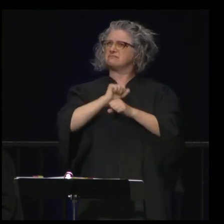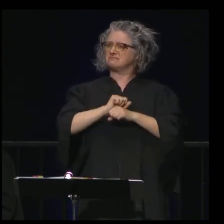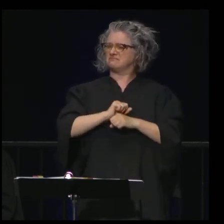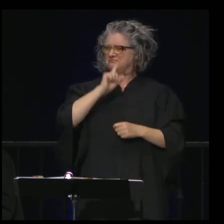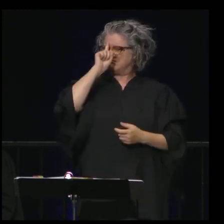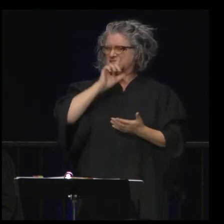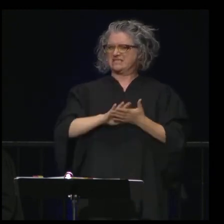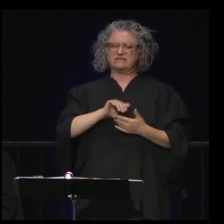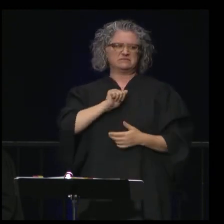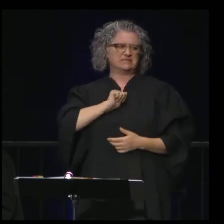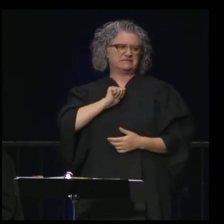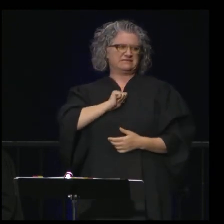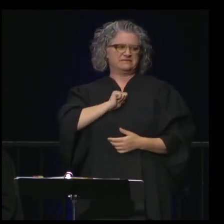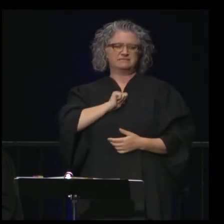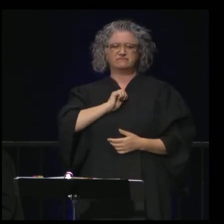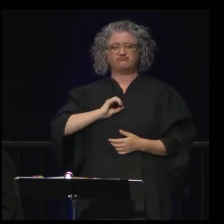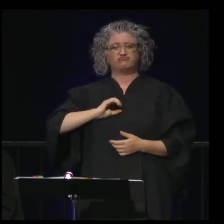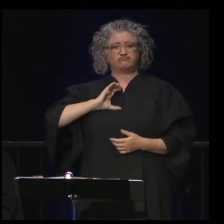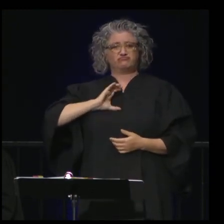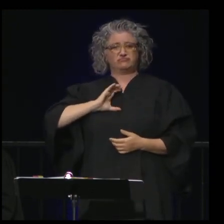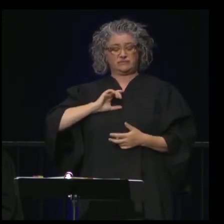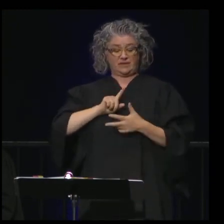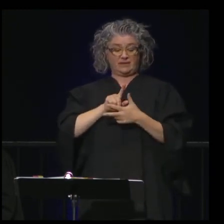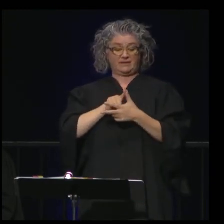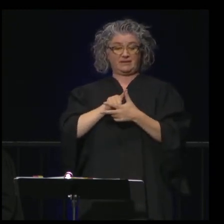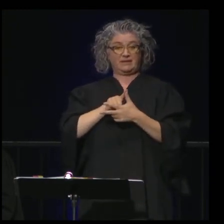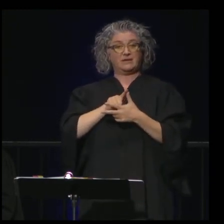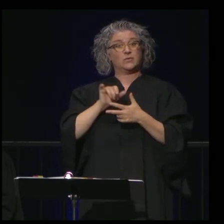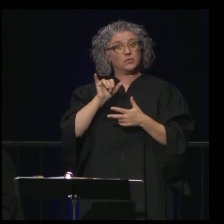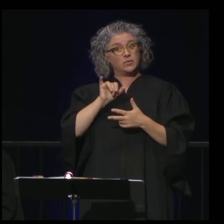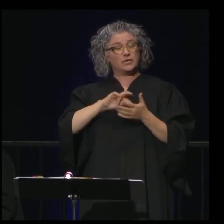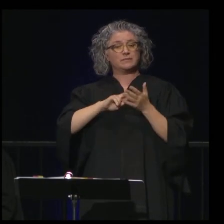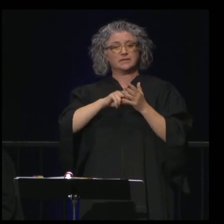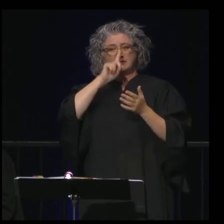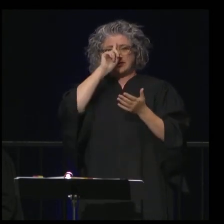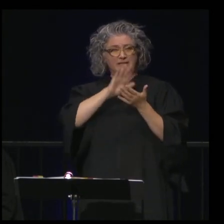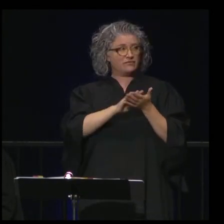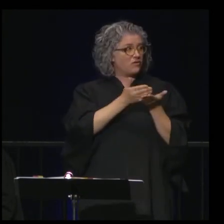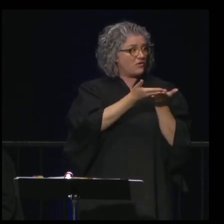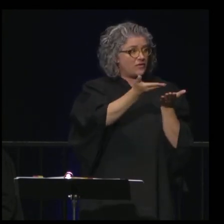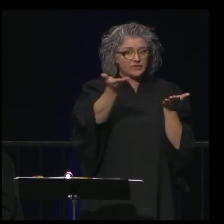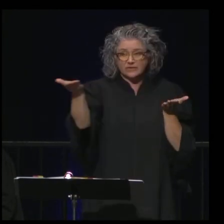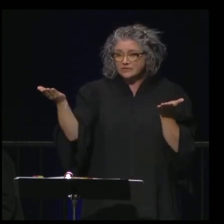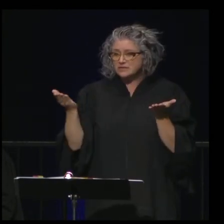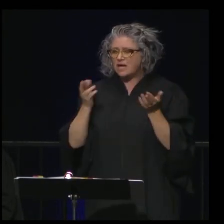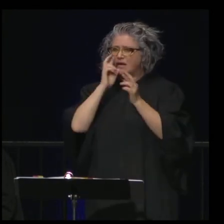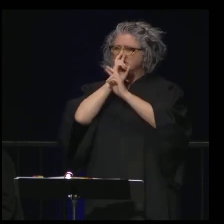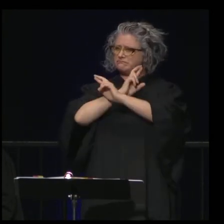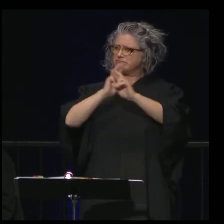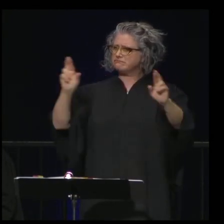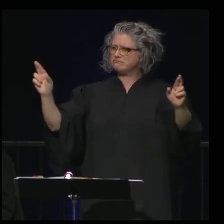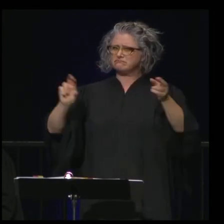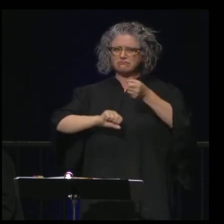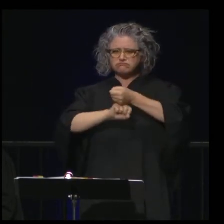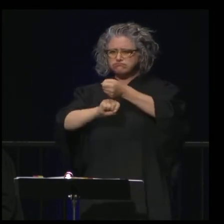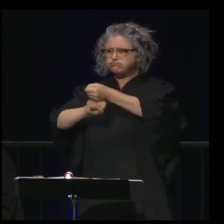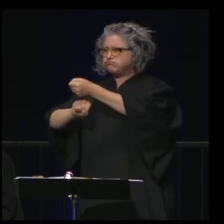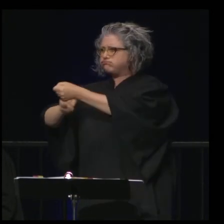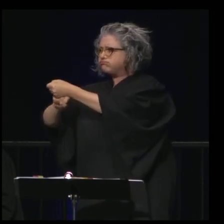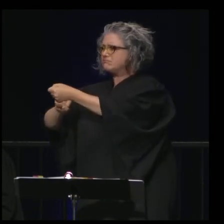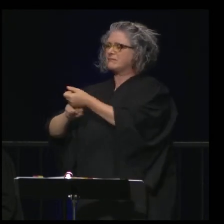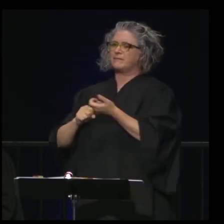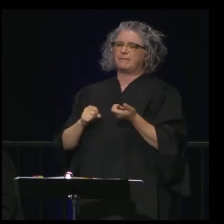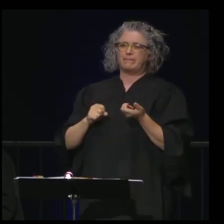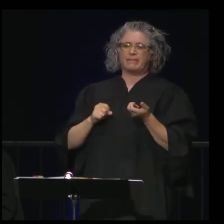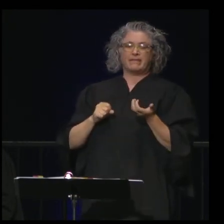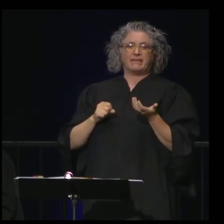themselves. And humility also means believing in others and demonstrating respect for others. This university has